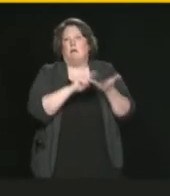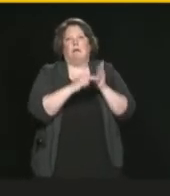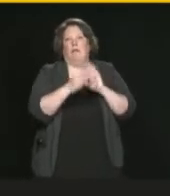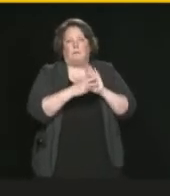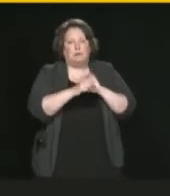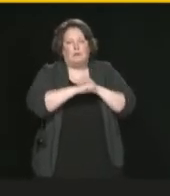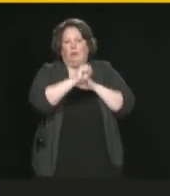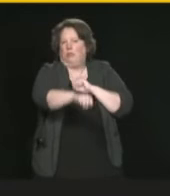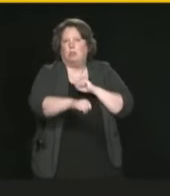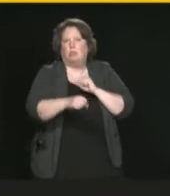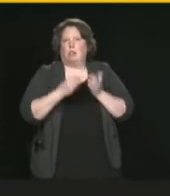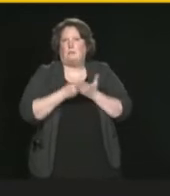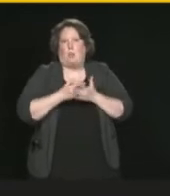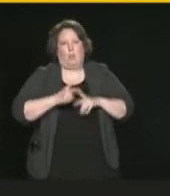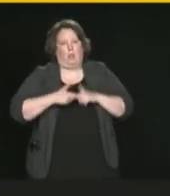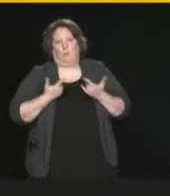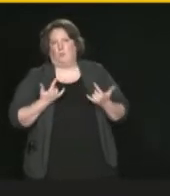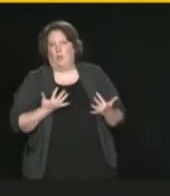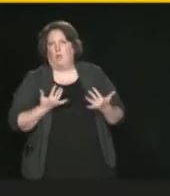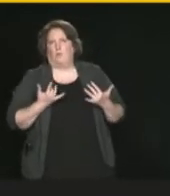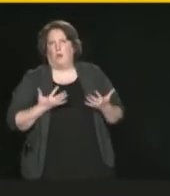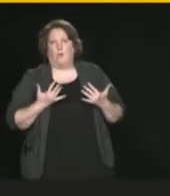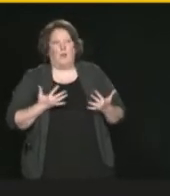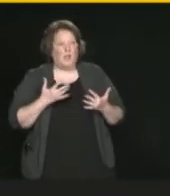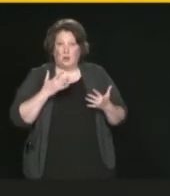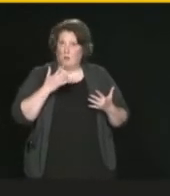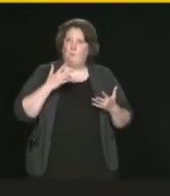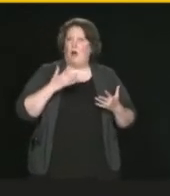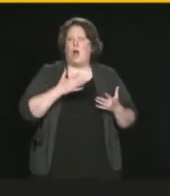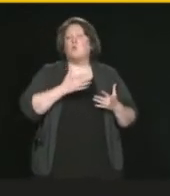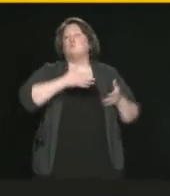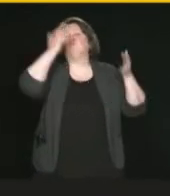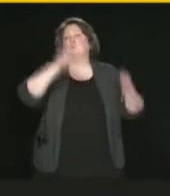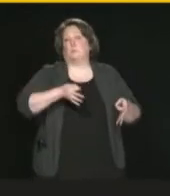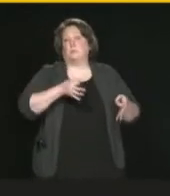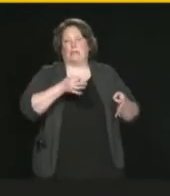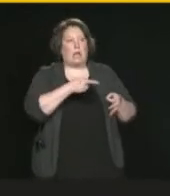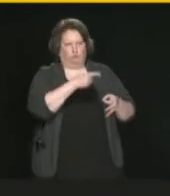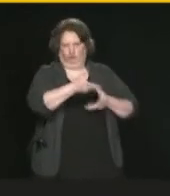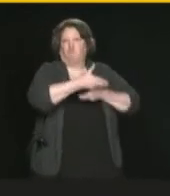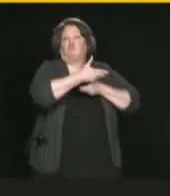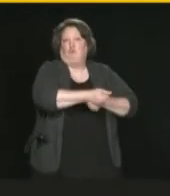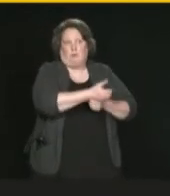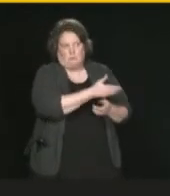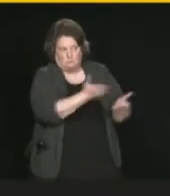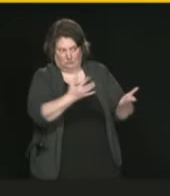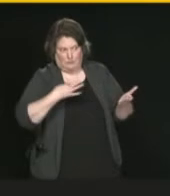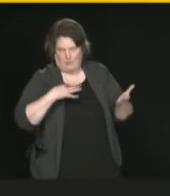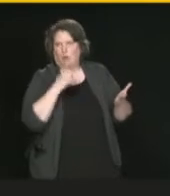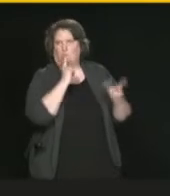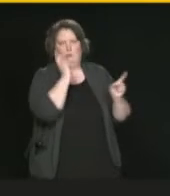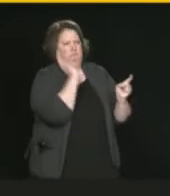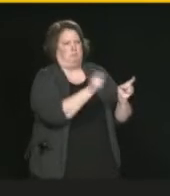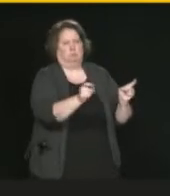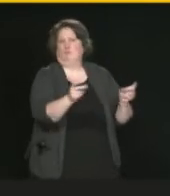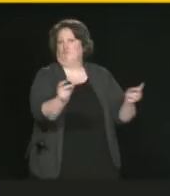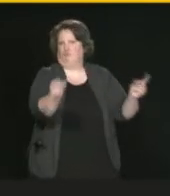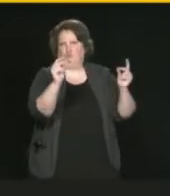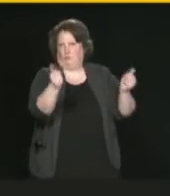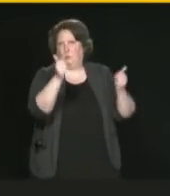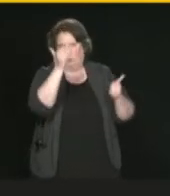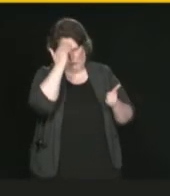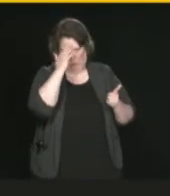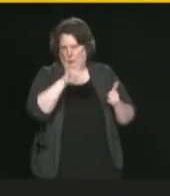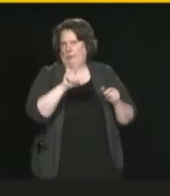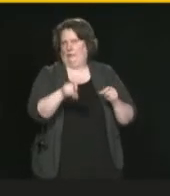got those checks out within a few weeks to millions of Canadians who desperately needed that money. But we